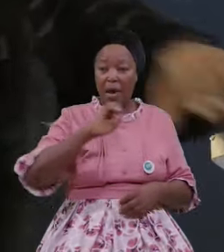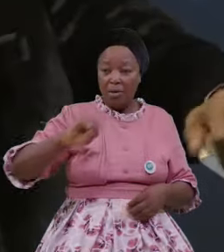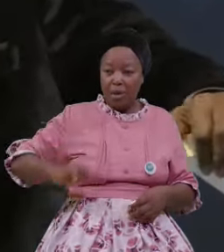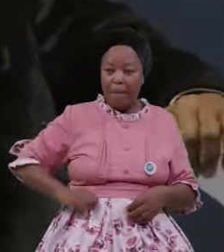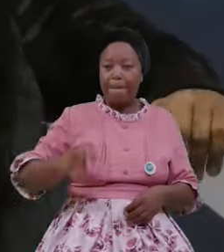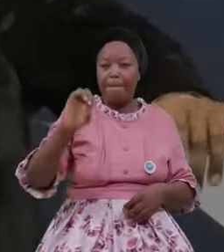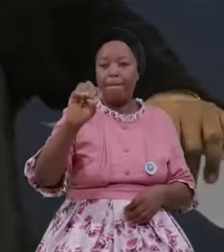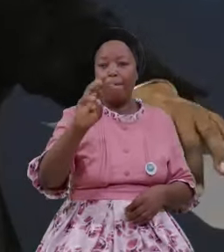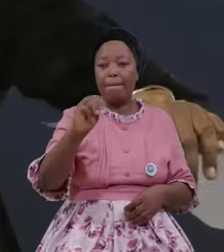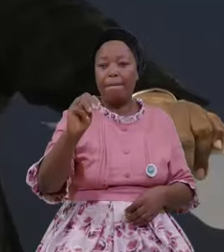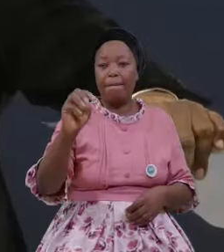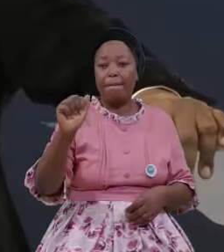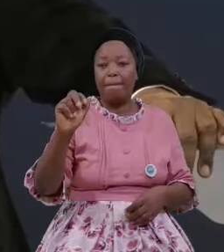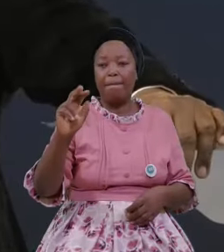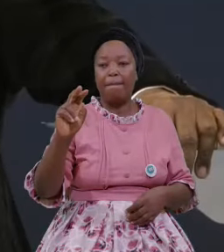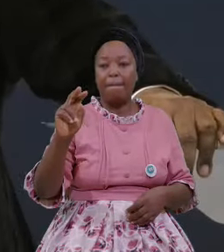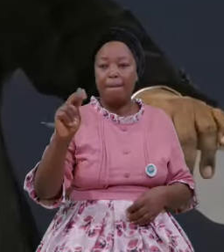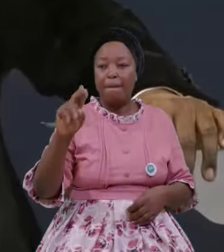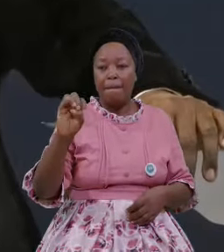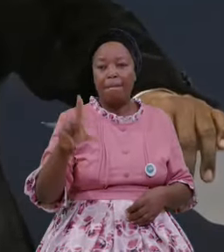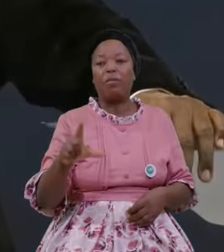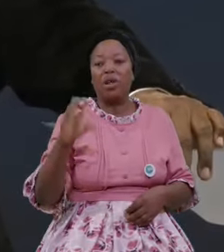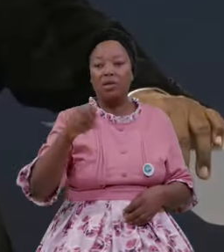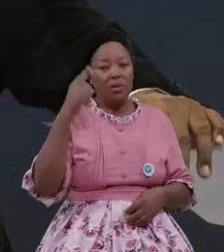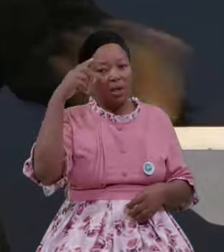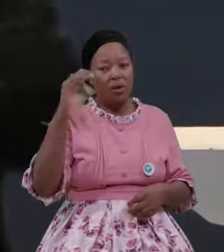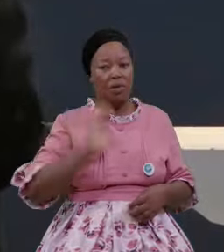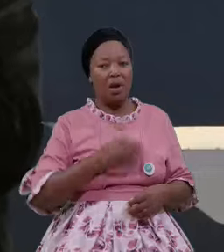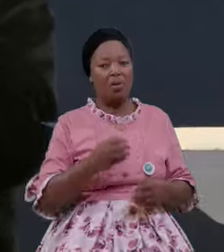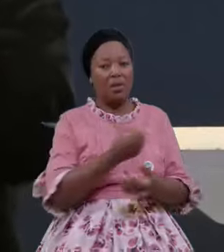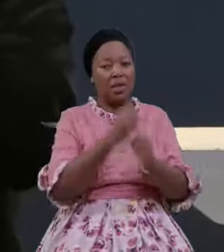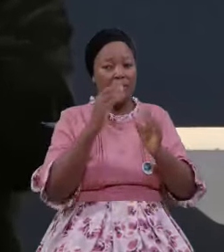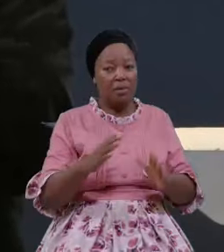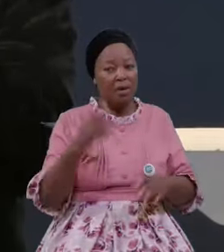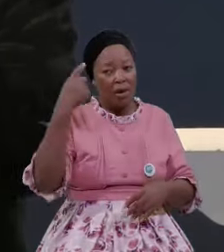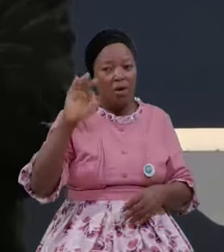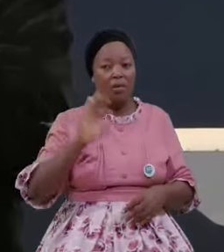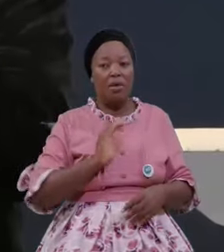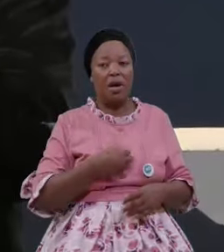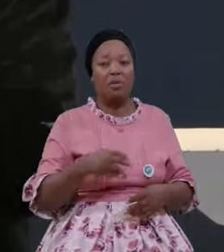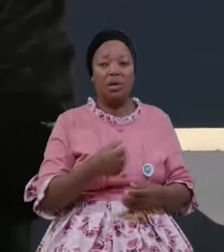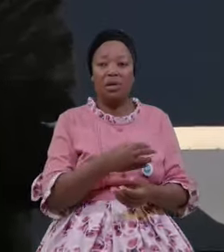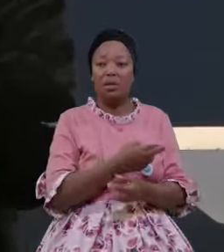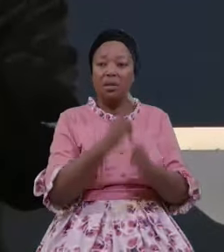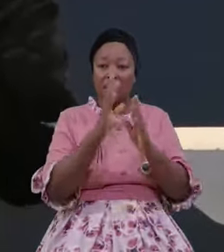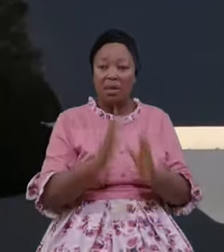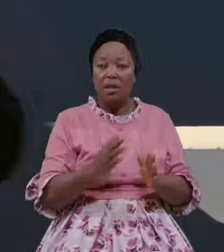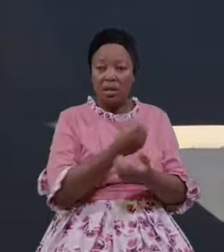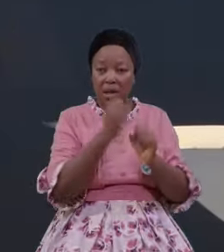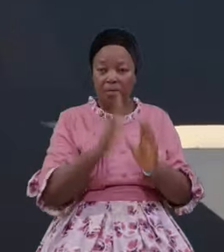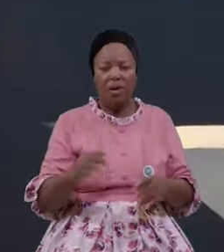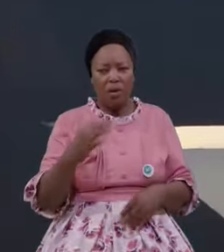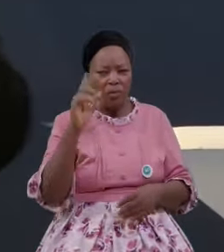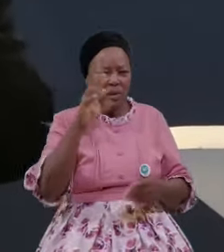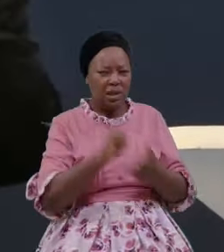you think of our Savior? Can you think of our Redeemer? Can you think of the one that had been